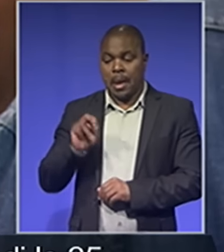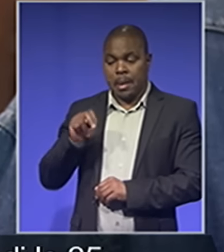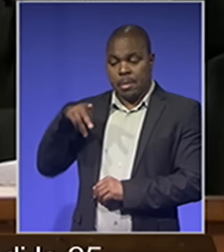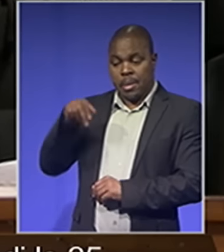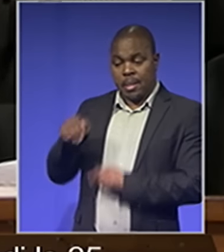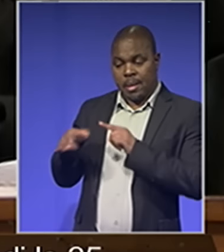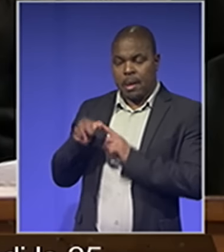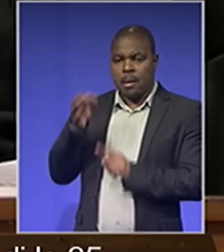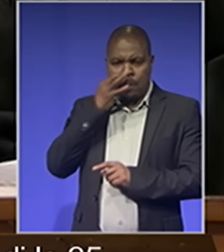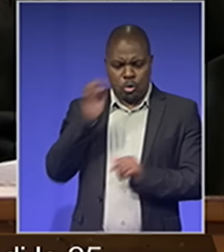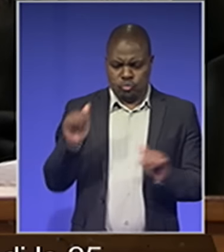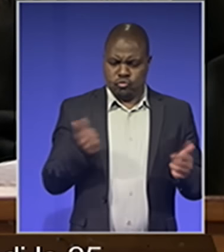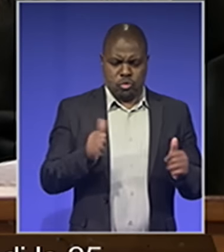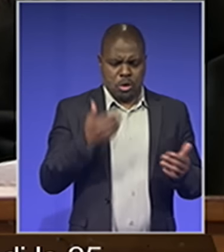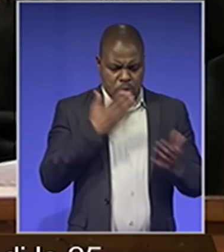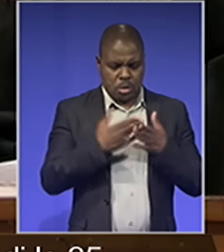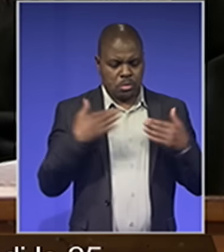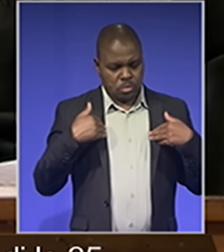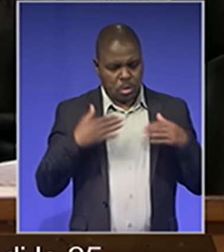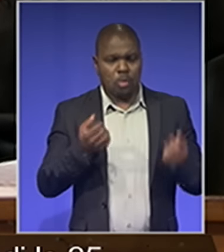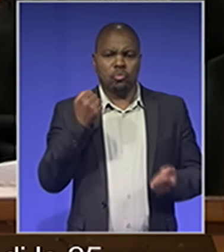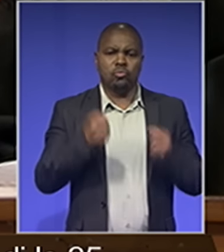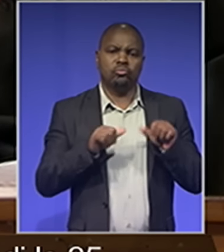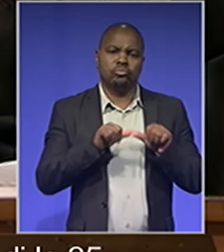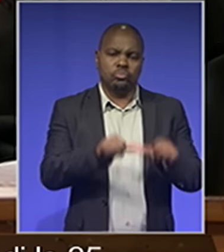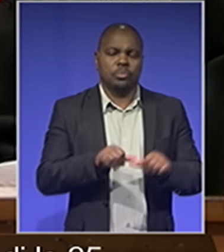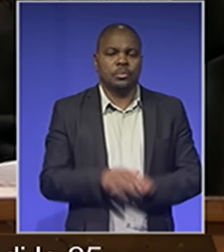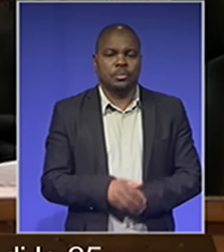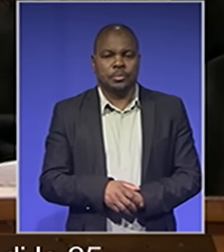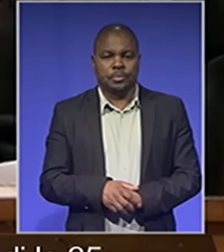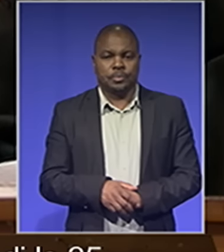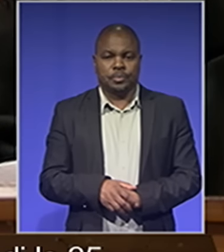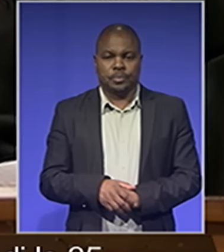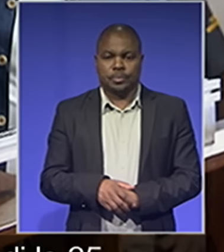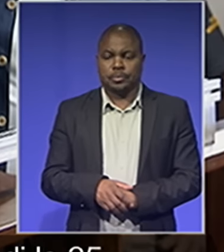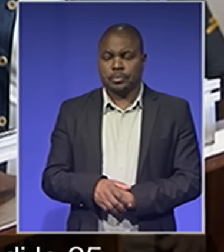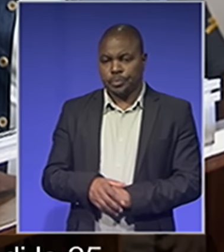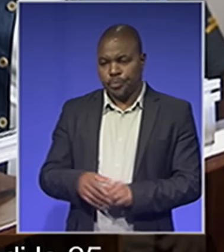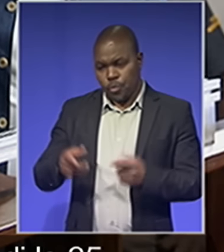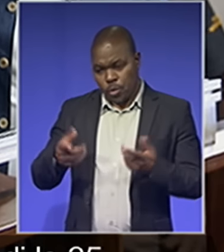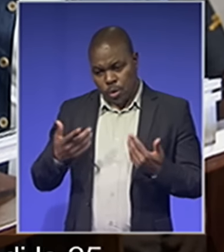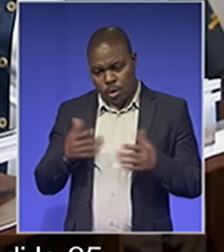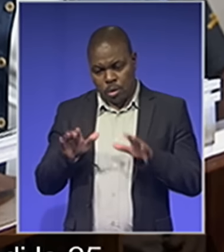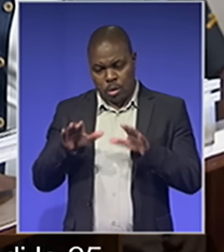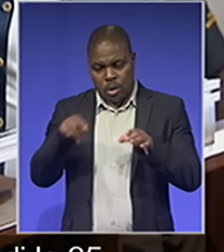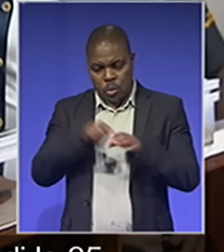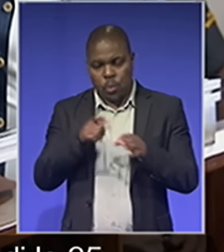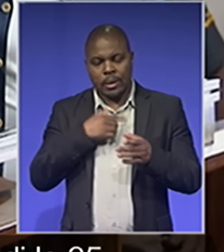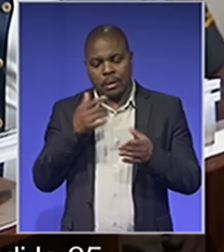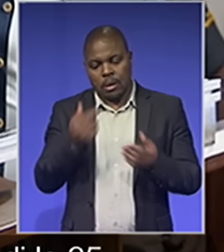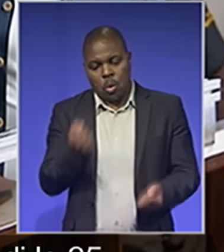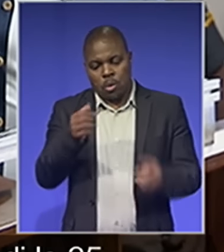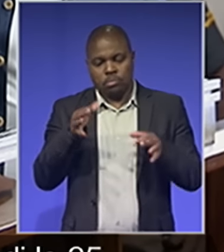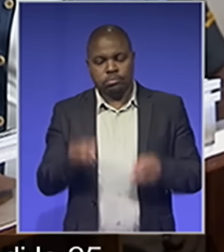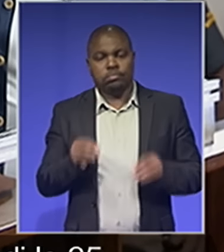fa bo siametse go ka simolola tsheko. Your Worship, the state is ready to transfer today to the High